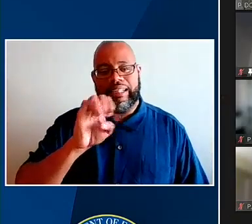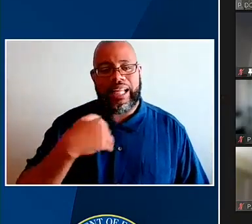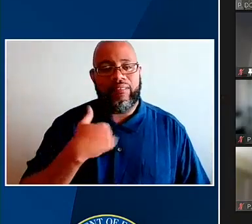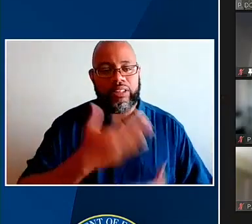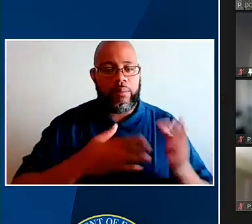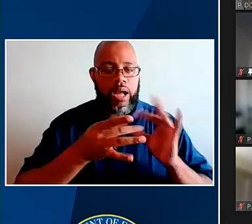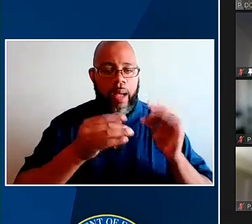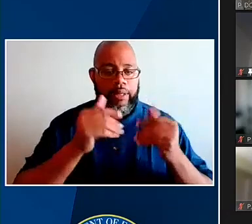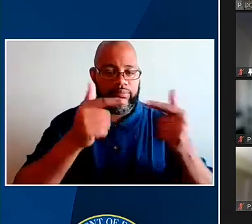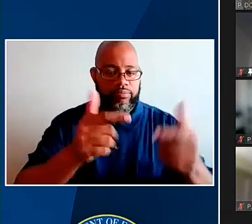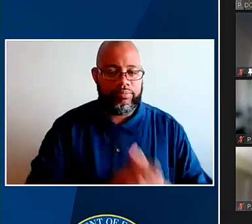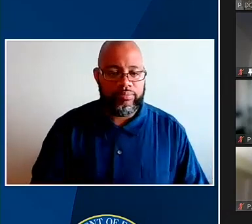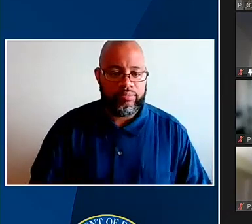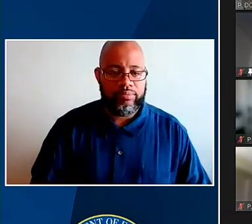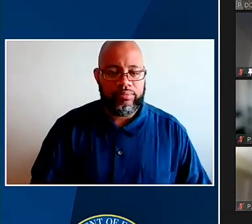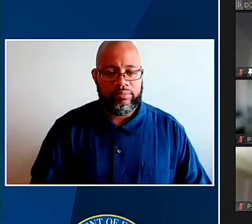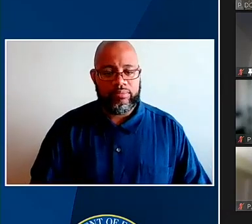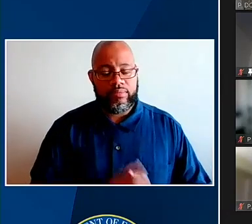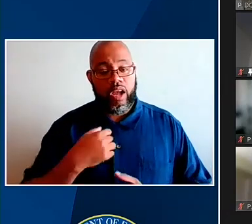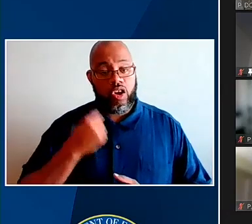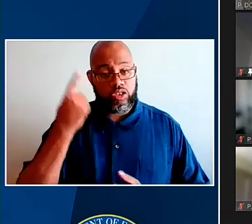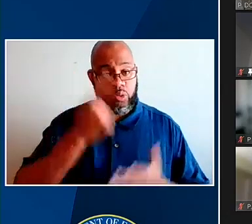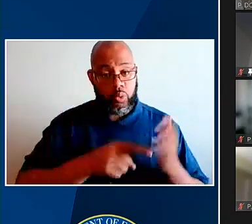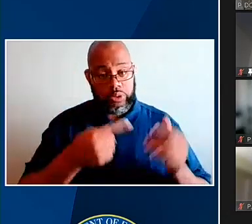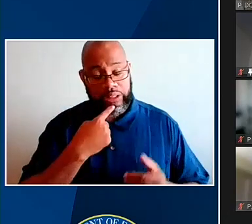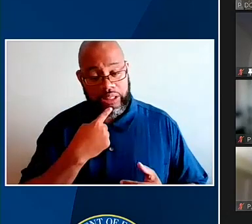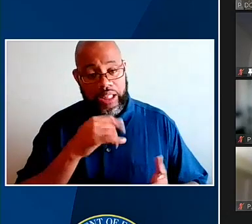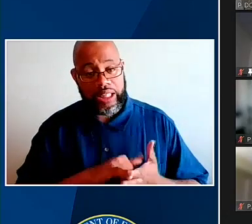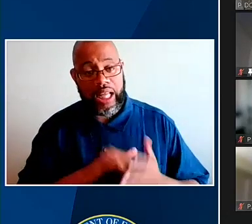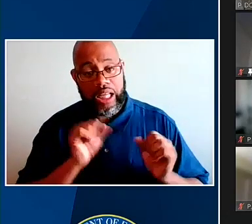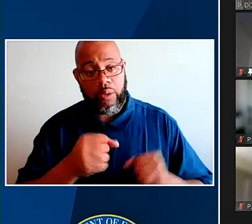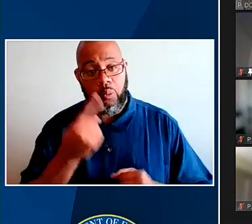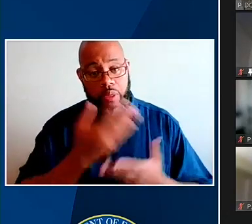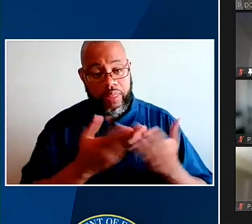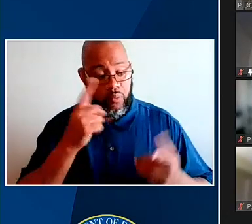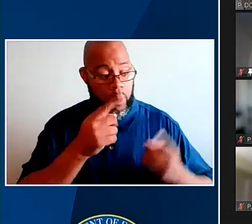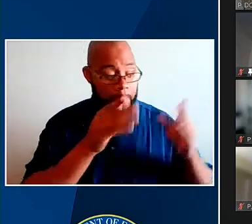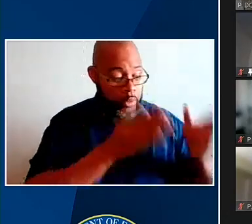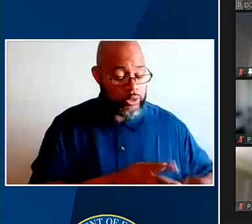her. Well, I mean, I understand what you're saying is it could be one thing for one